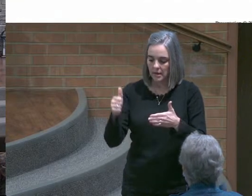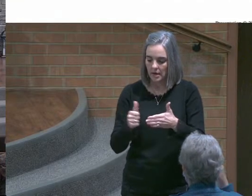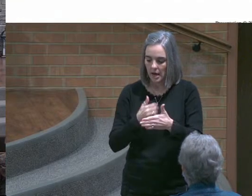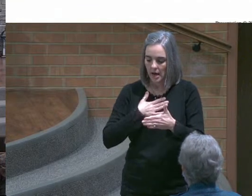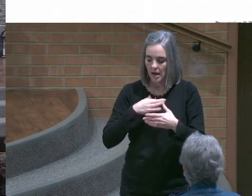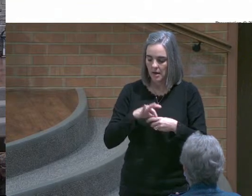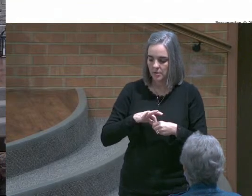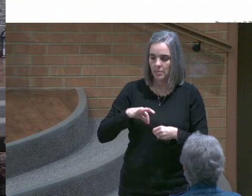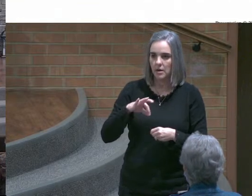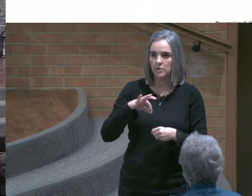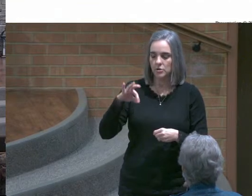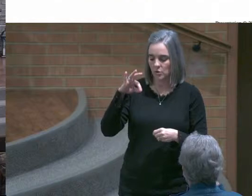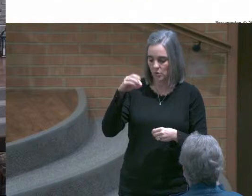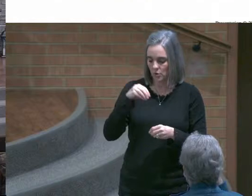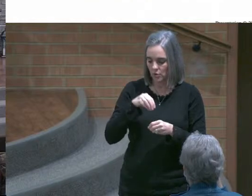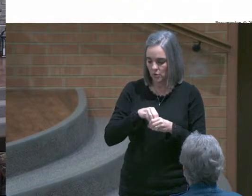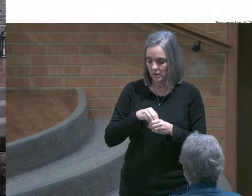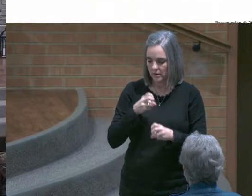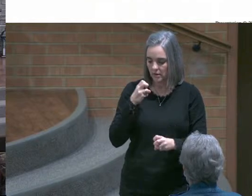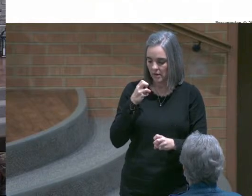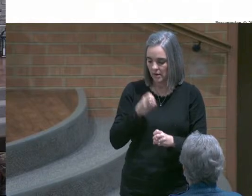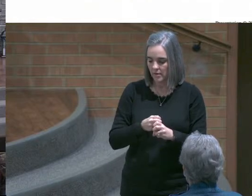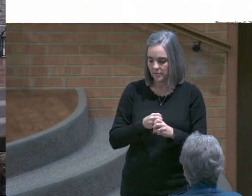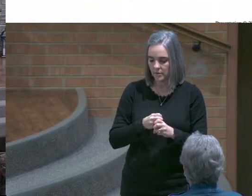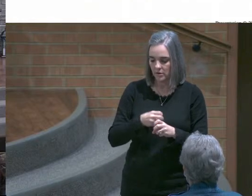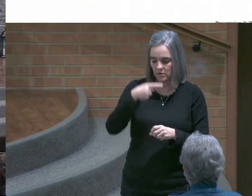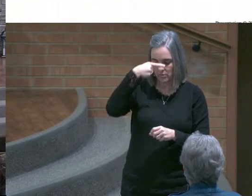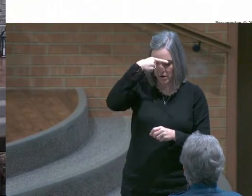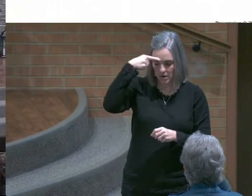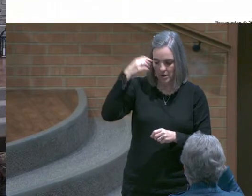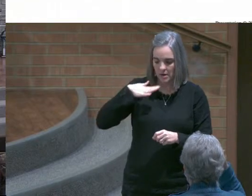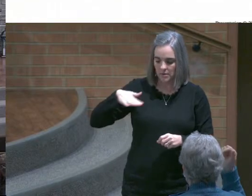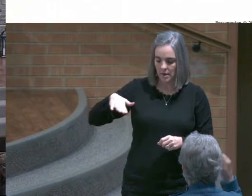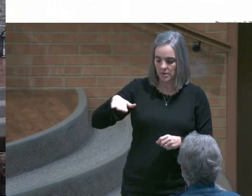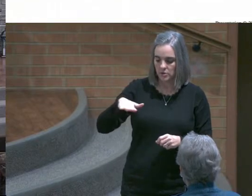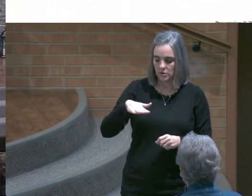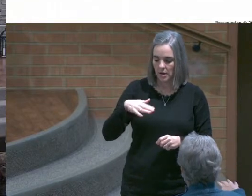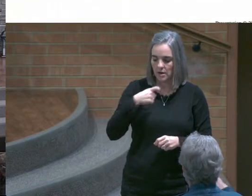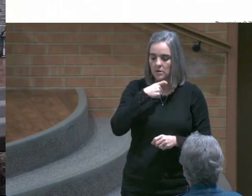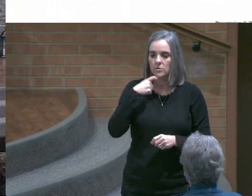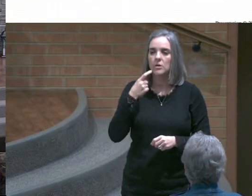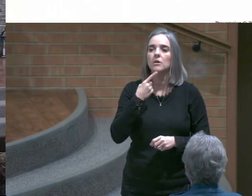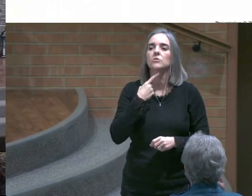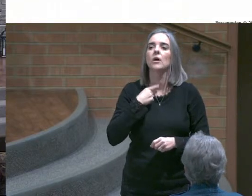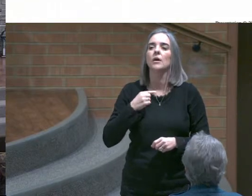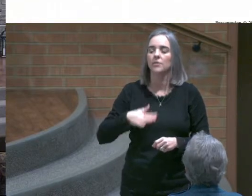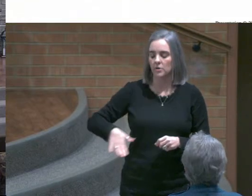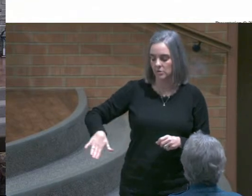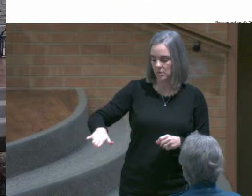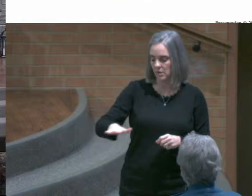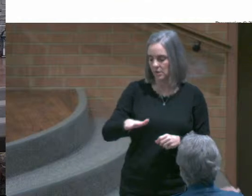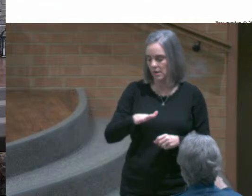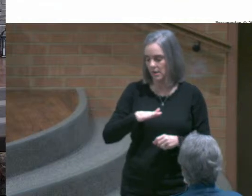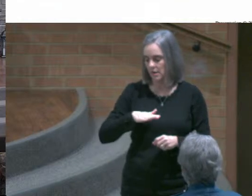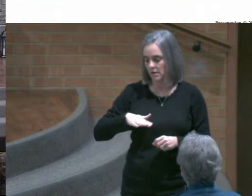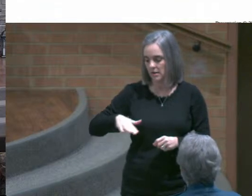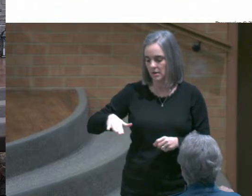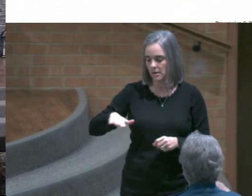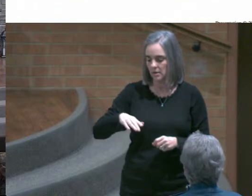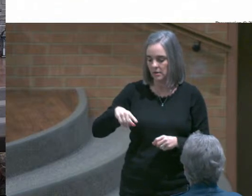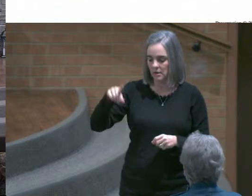day. He hides my soul in the cleft of the rock that shadows a dry,